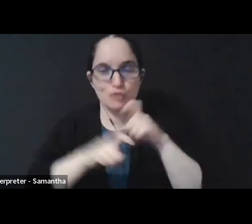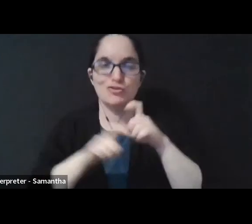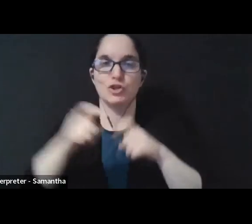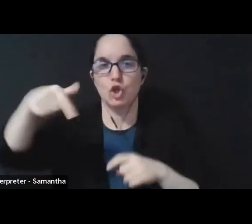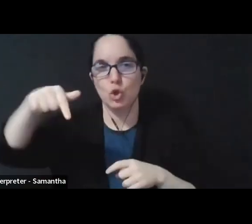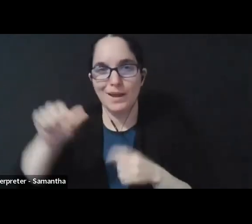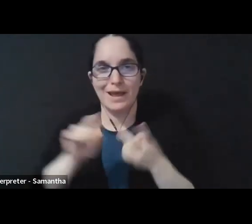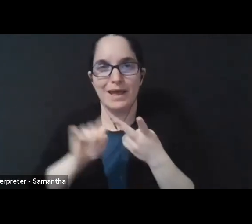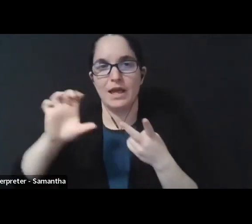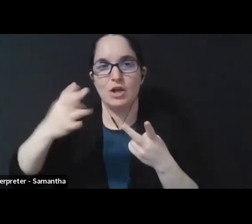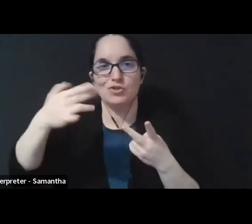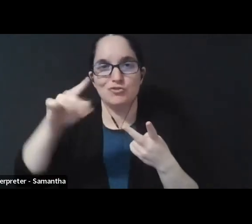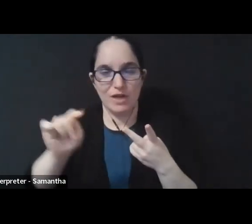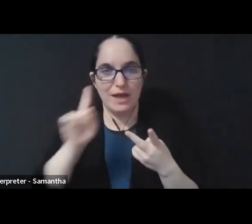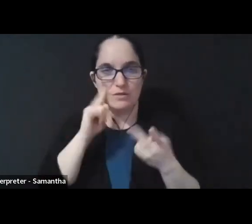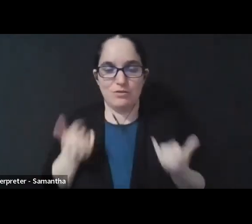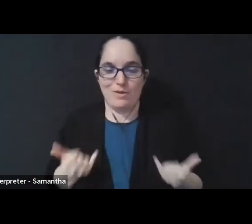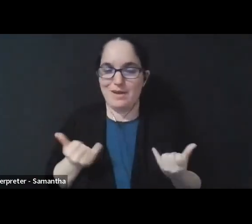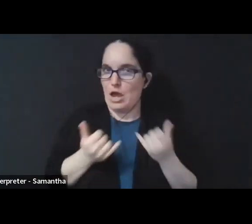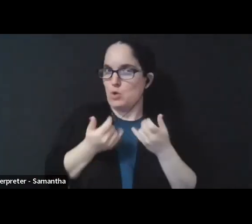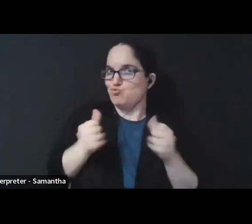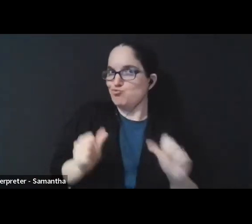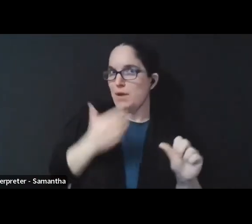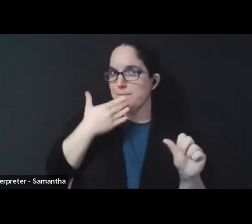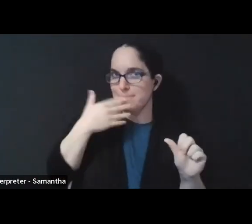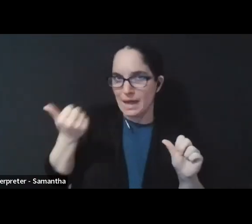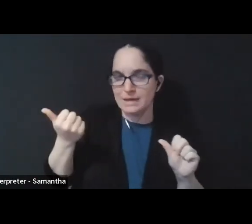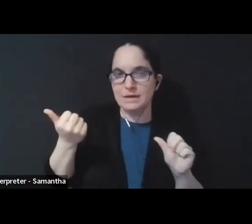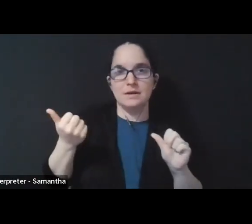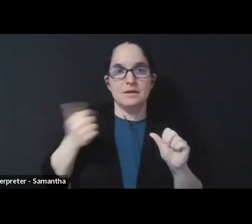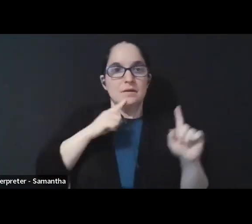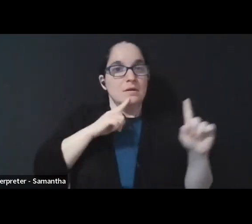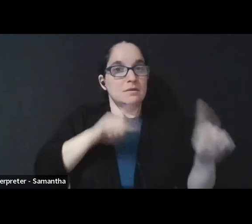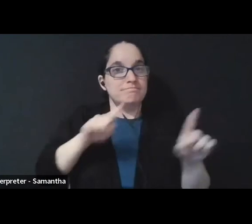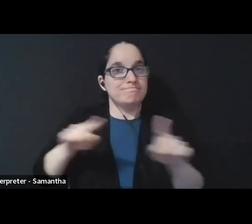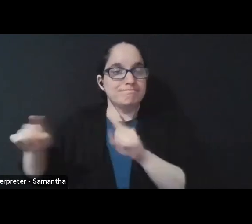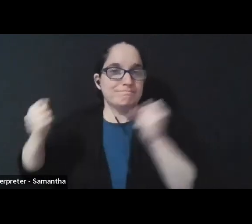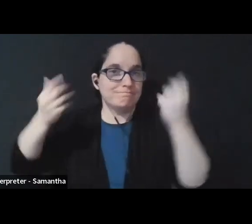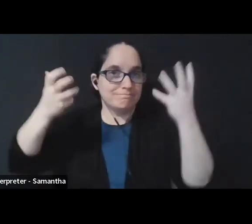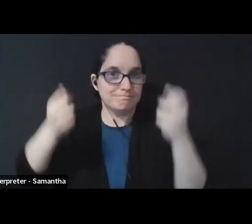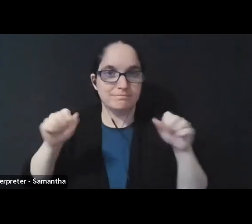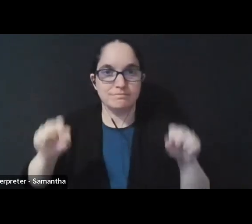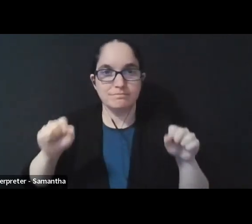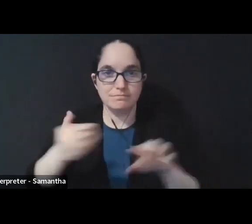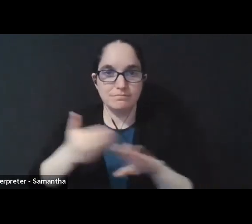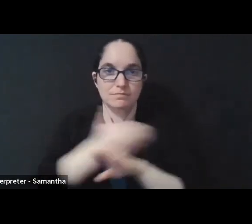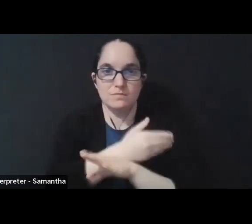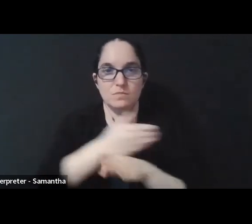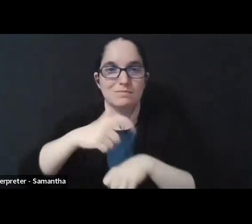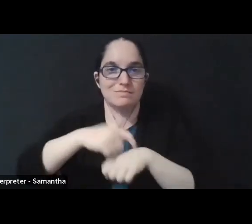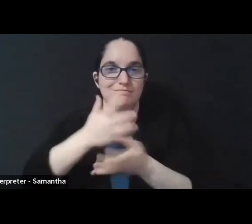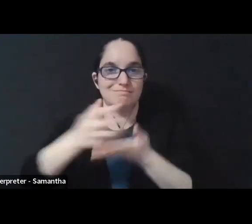the Q&A box. So I'm going to do my best to go through as many as possible with our